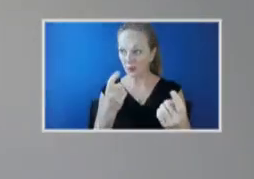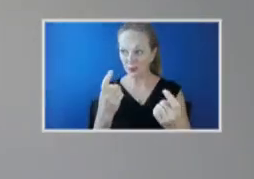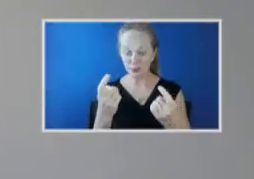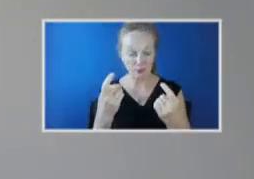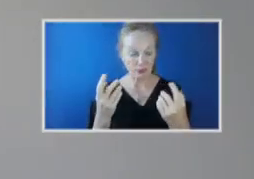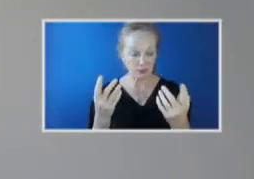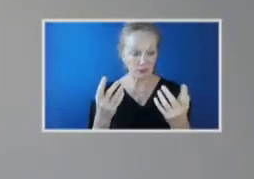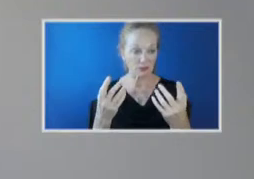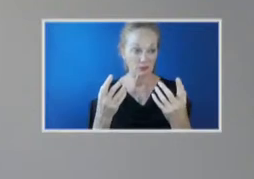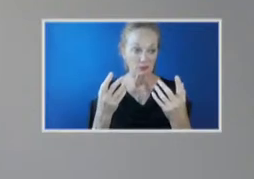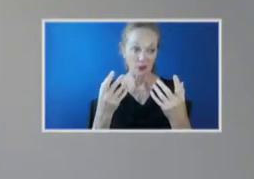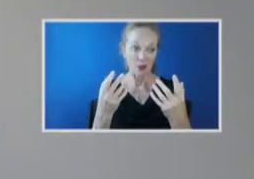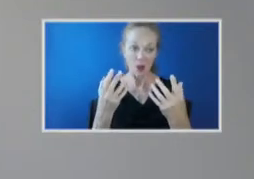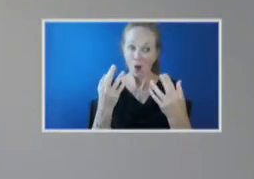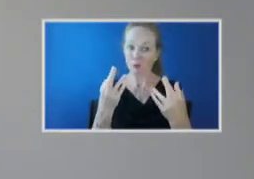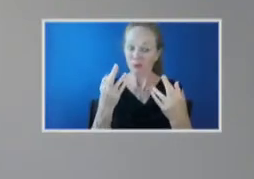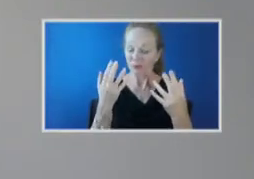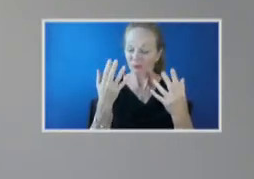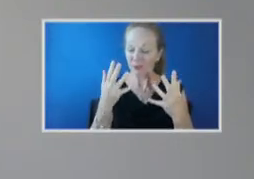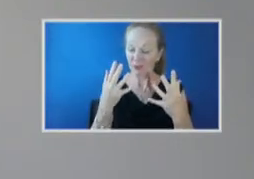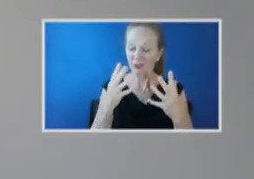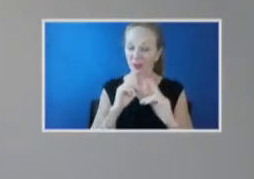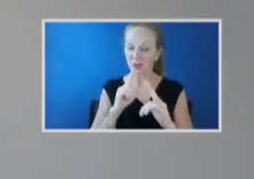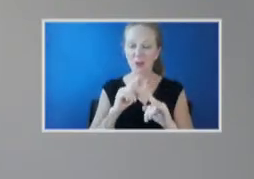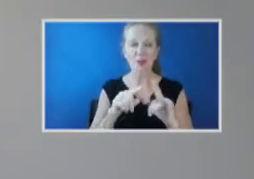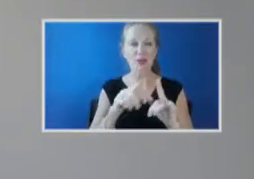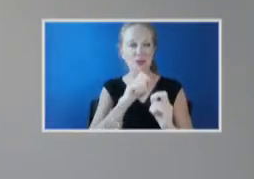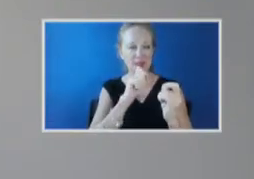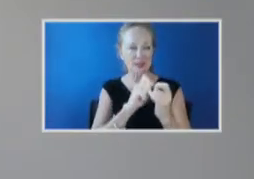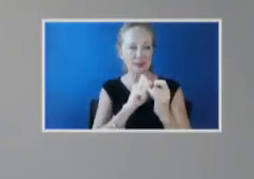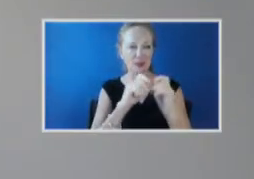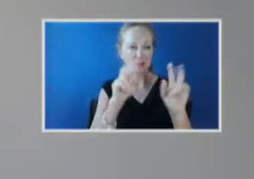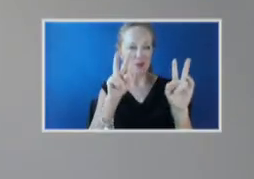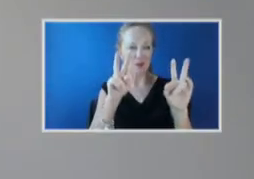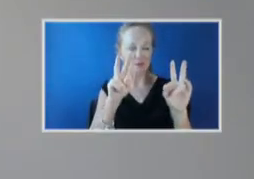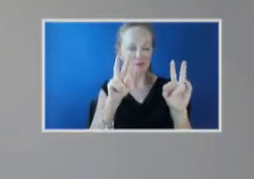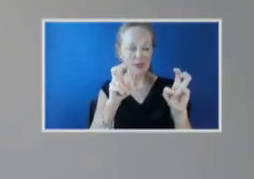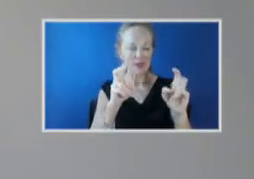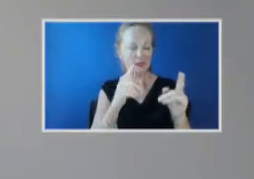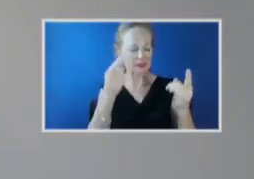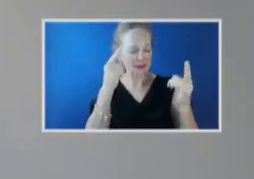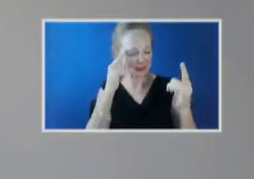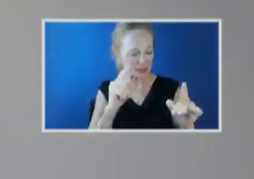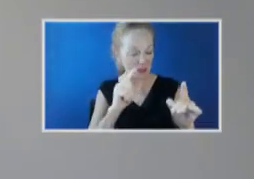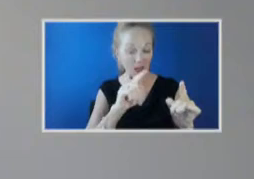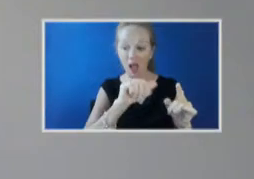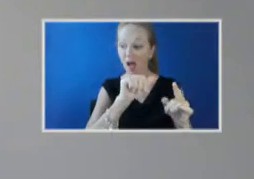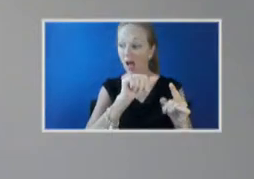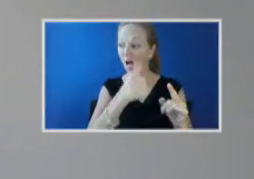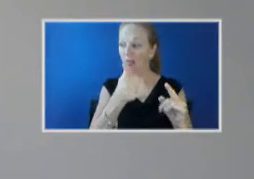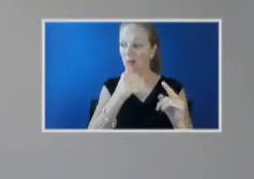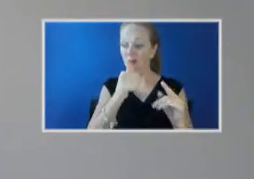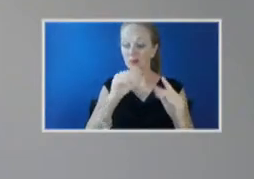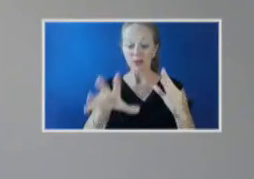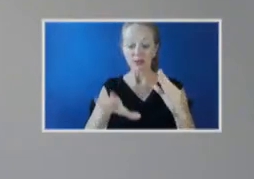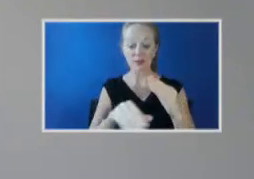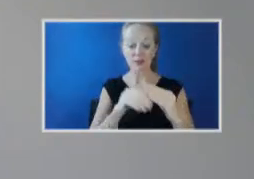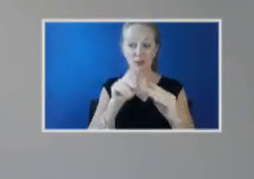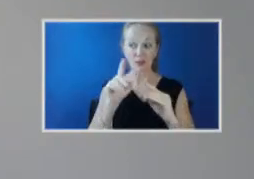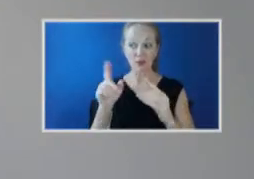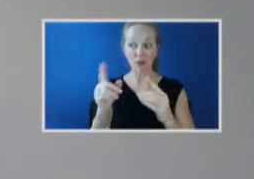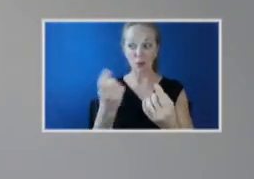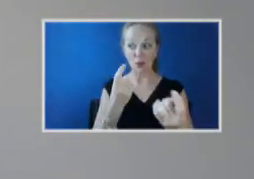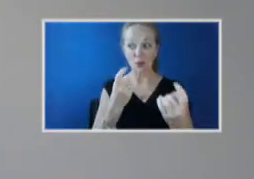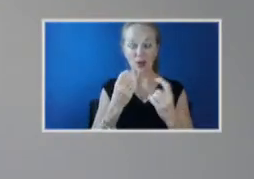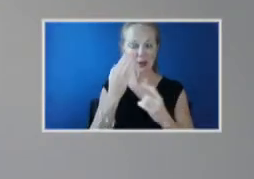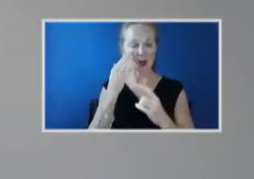but specifically on consent as well, are there any additional questions? And while you're looking over, I know the clerk and the mayor